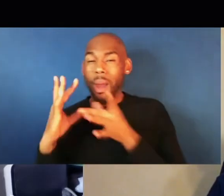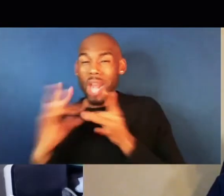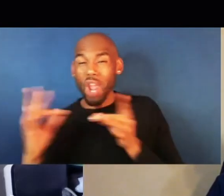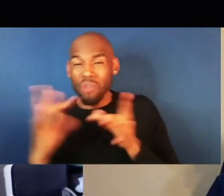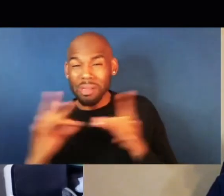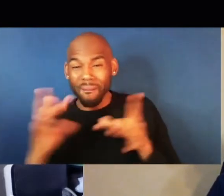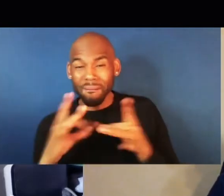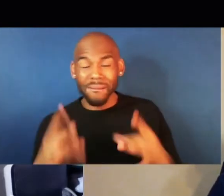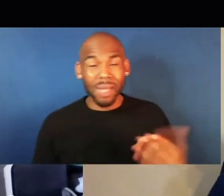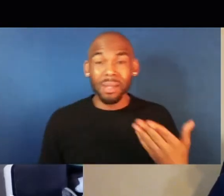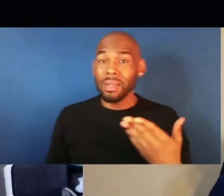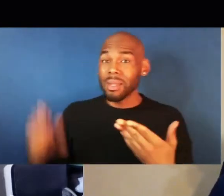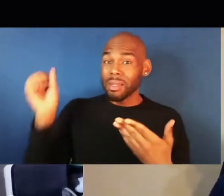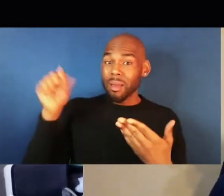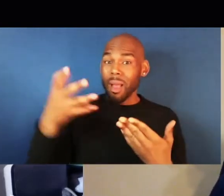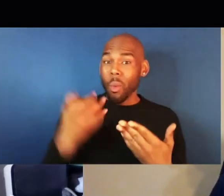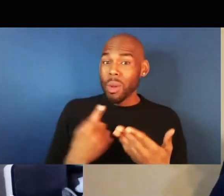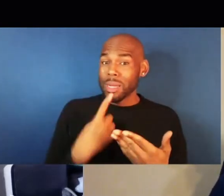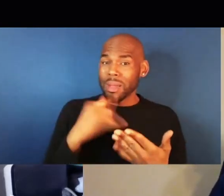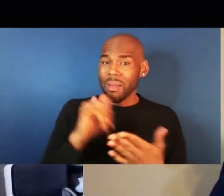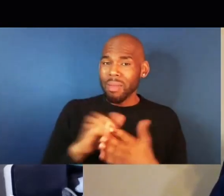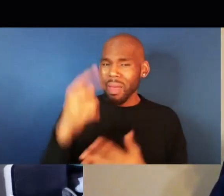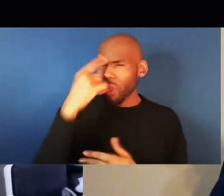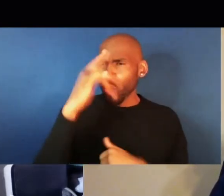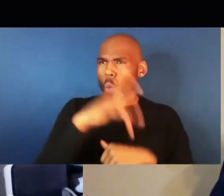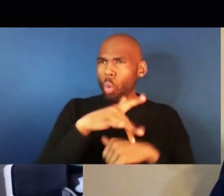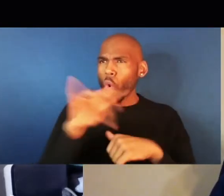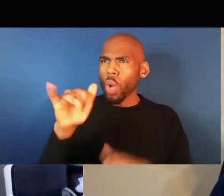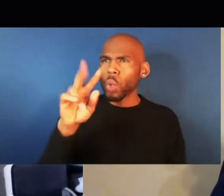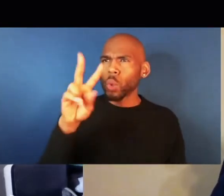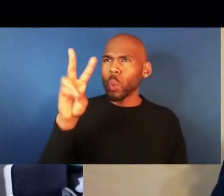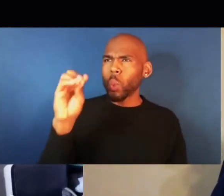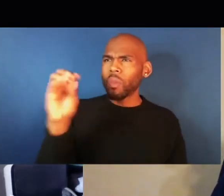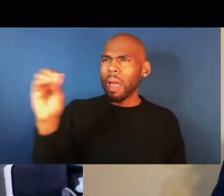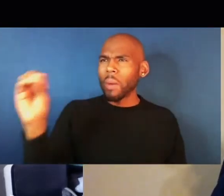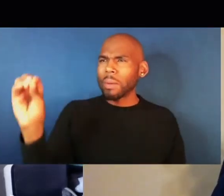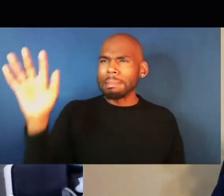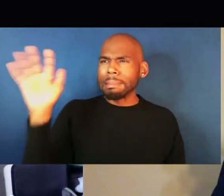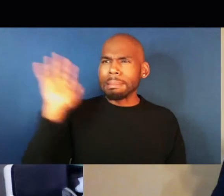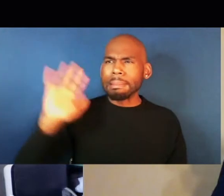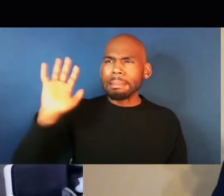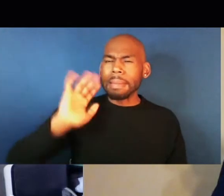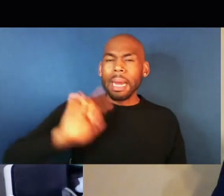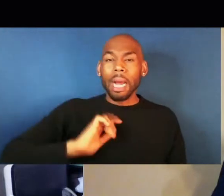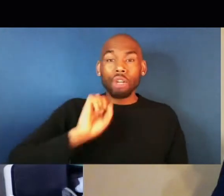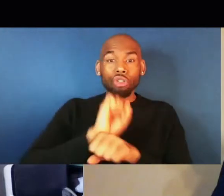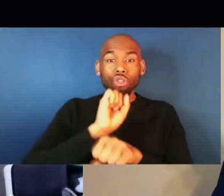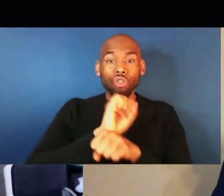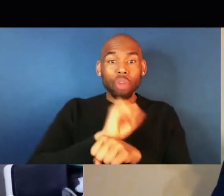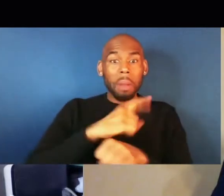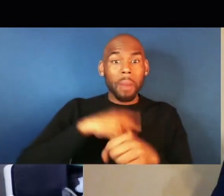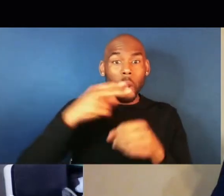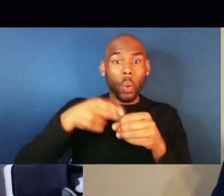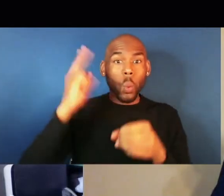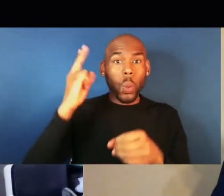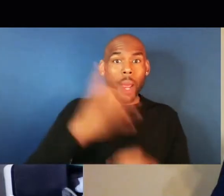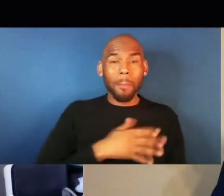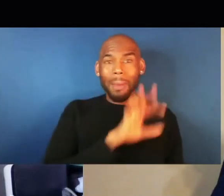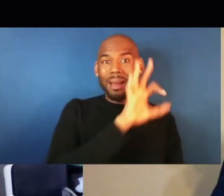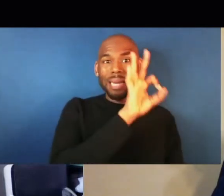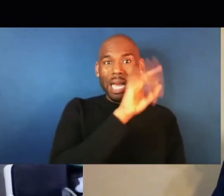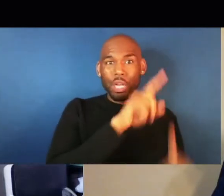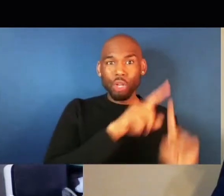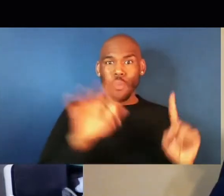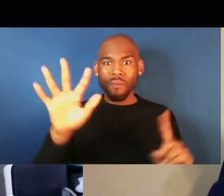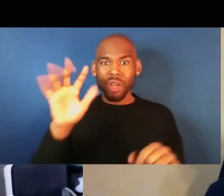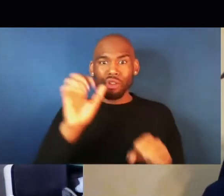It's so funny. I want to say that back in, I think it was early 2000, I quit my job.